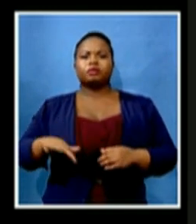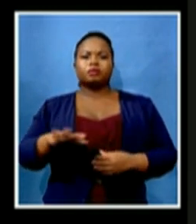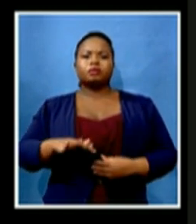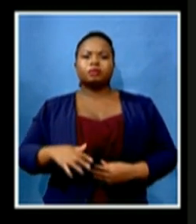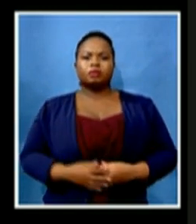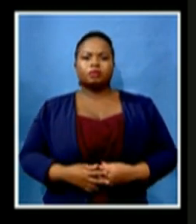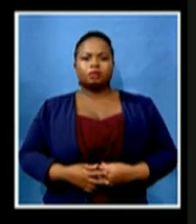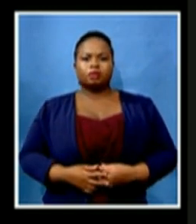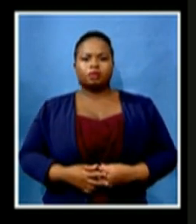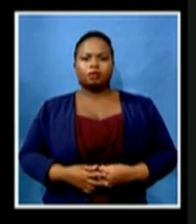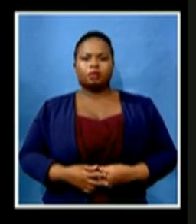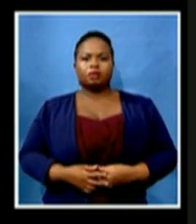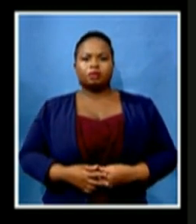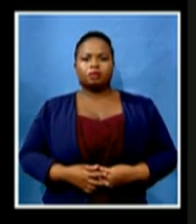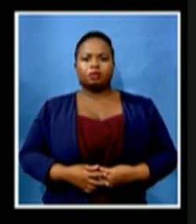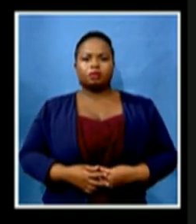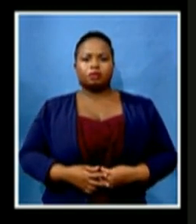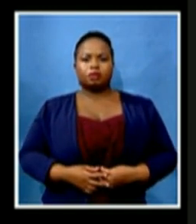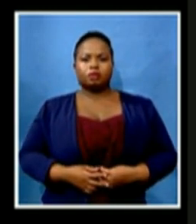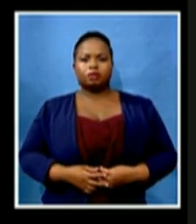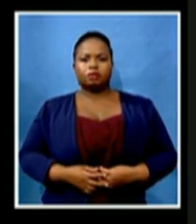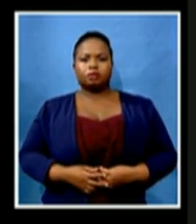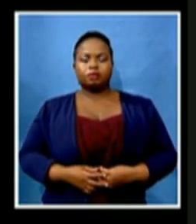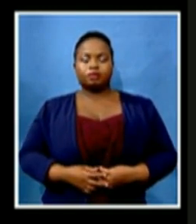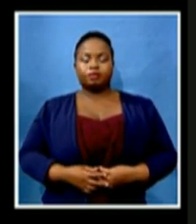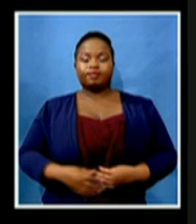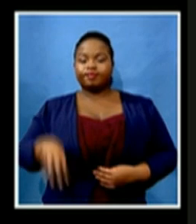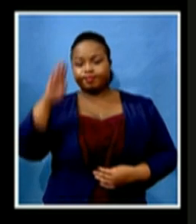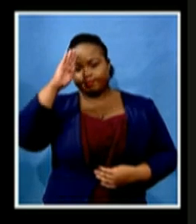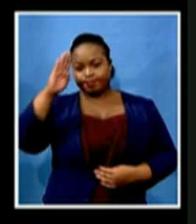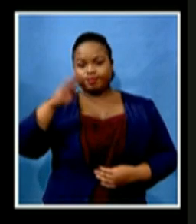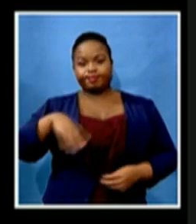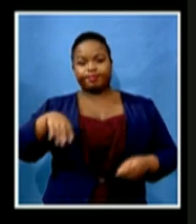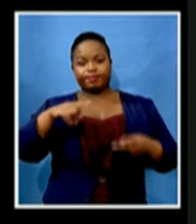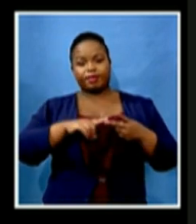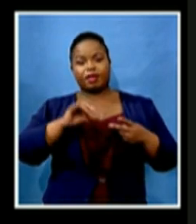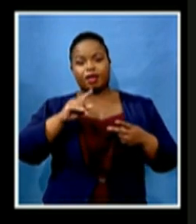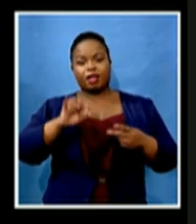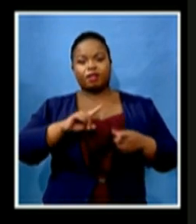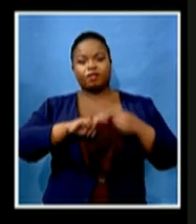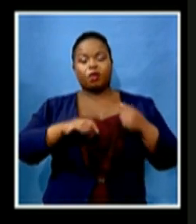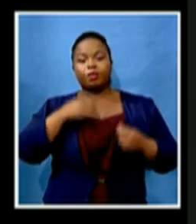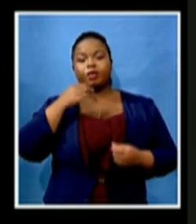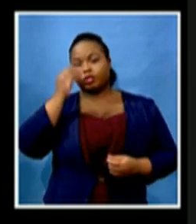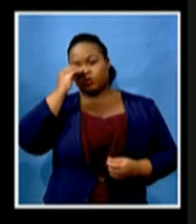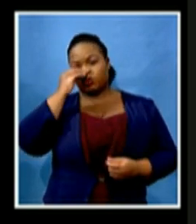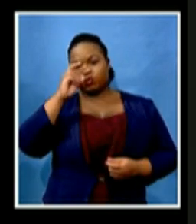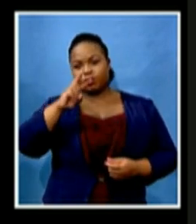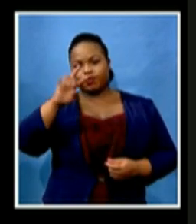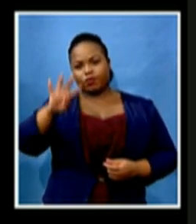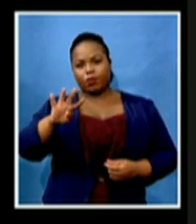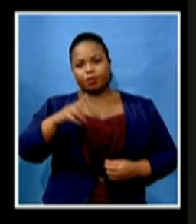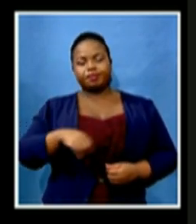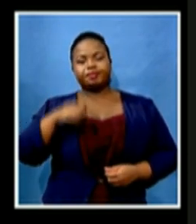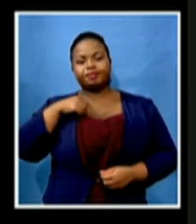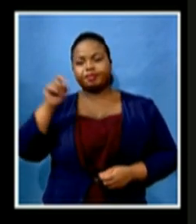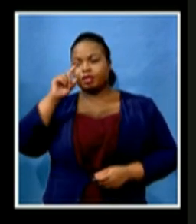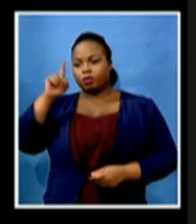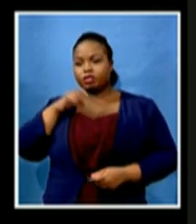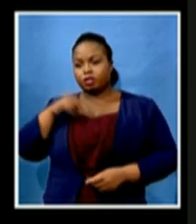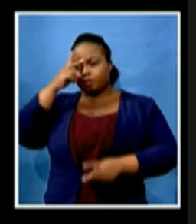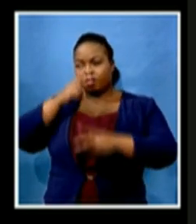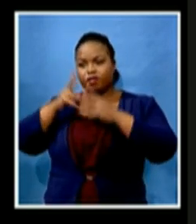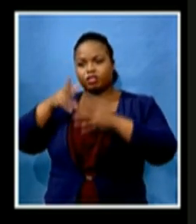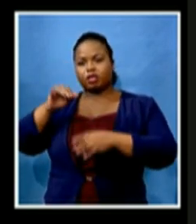Good morning, Kyle Cowan from News 24. My question is for Professor Julia Quilliam. Prof, in the very